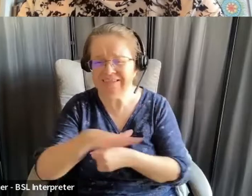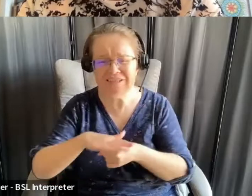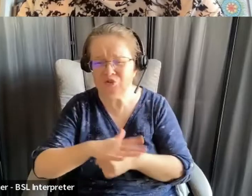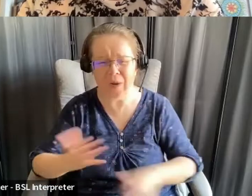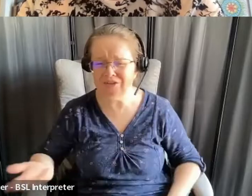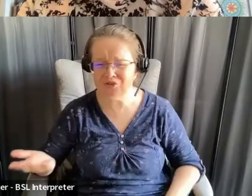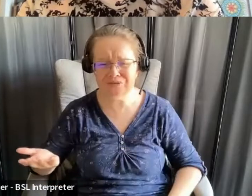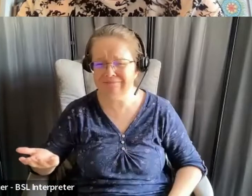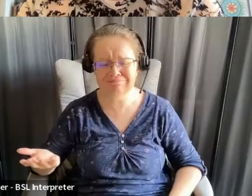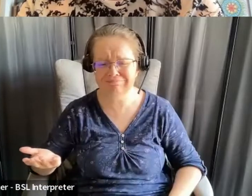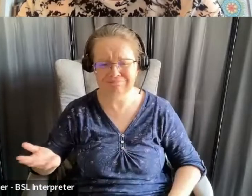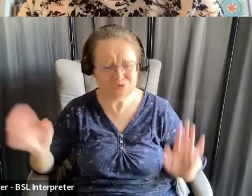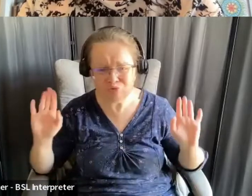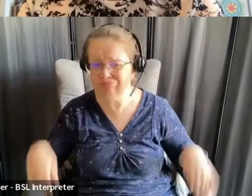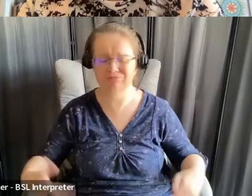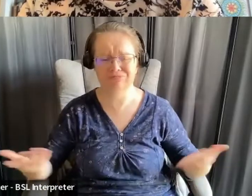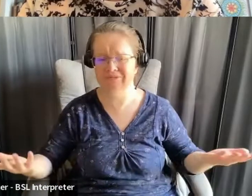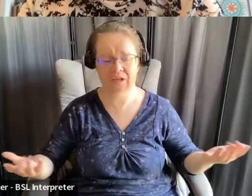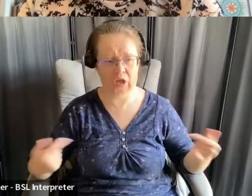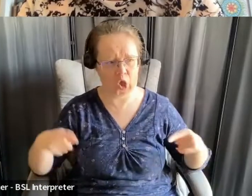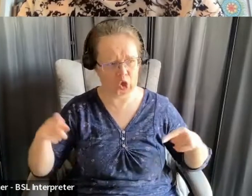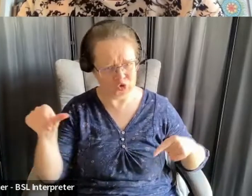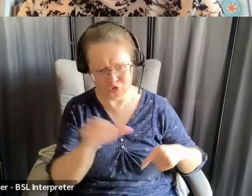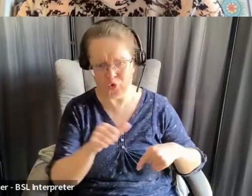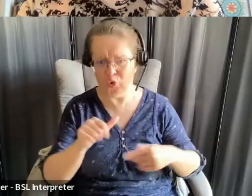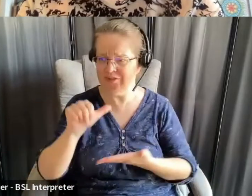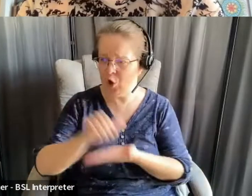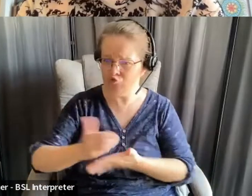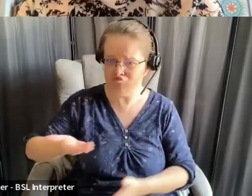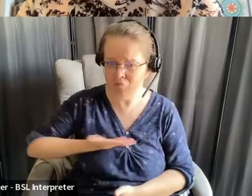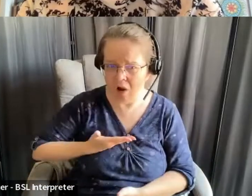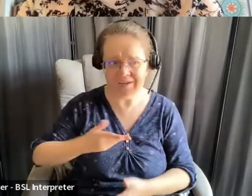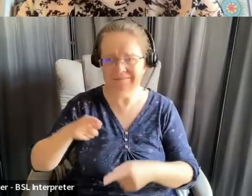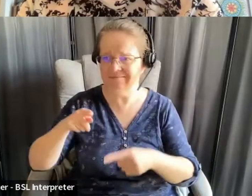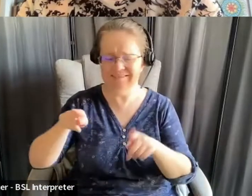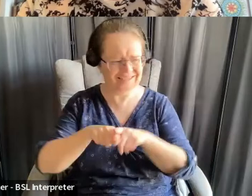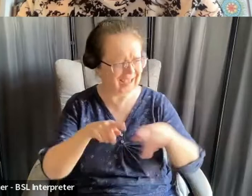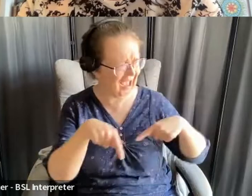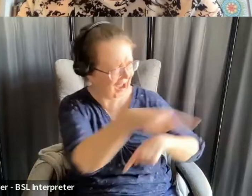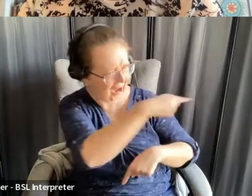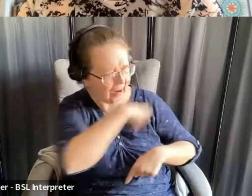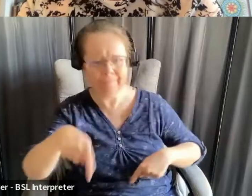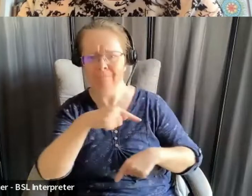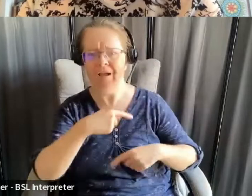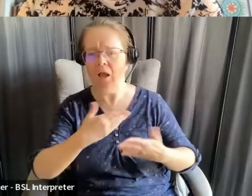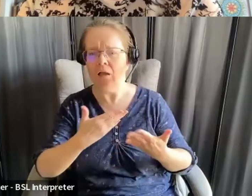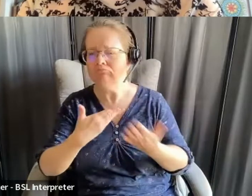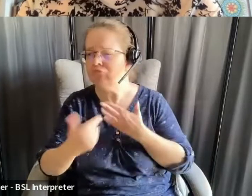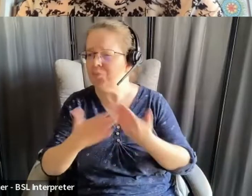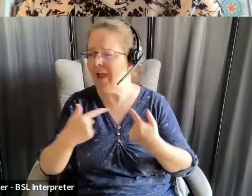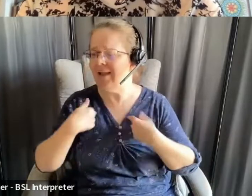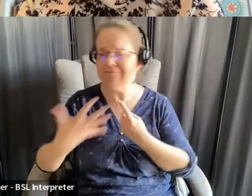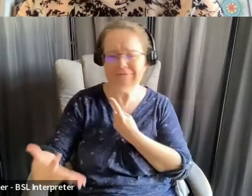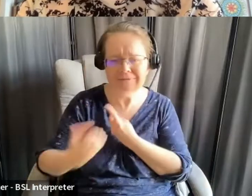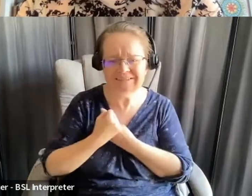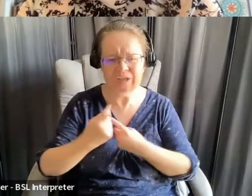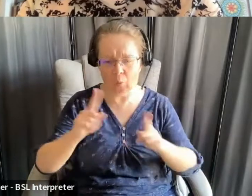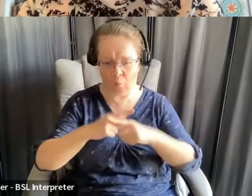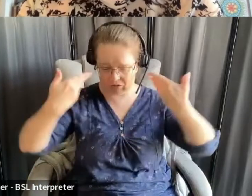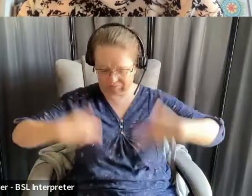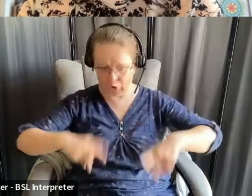We should have the same right or opportunity as anybody else, regardless of diagnosis, what we look